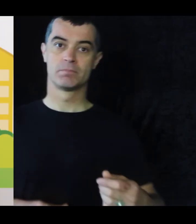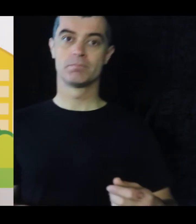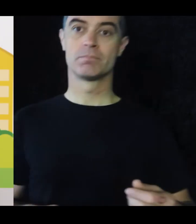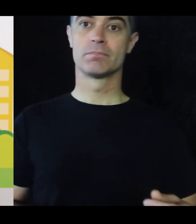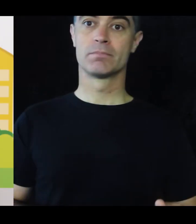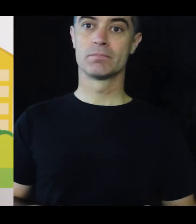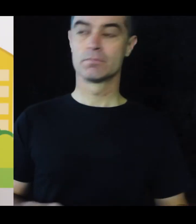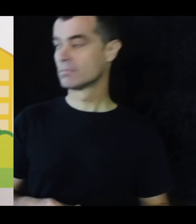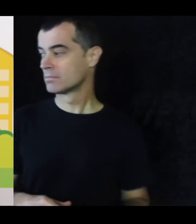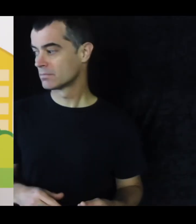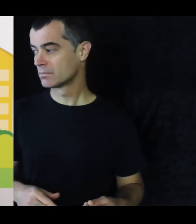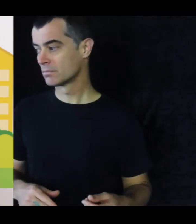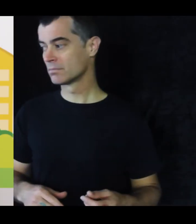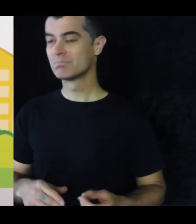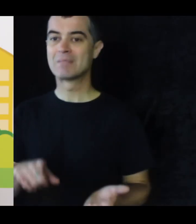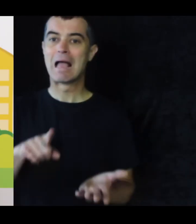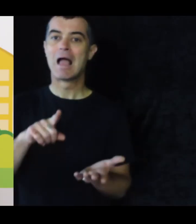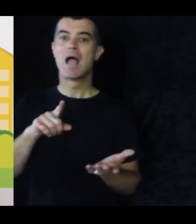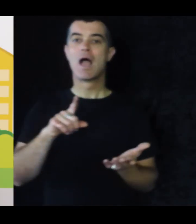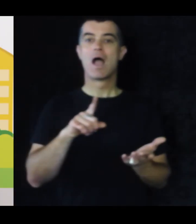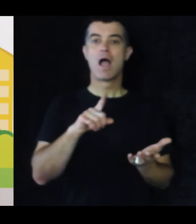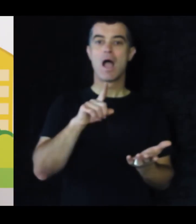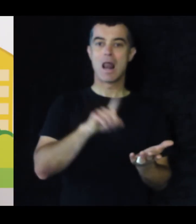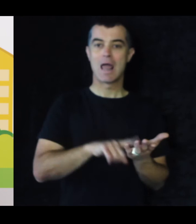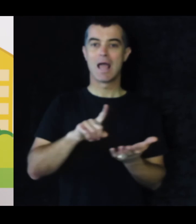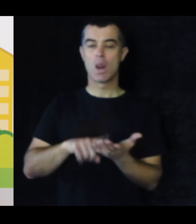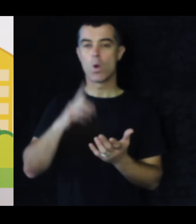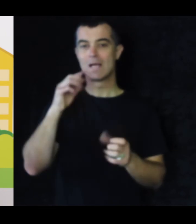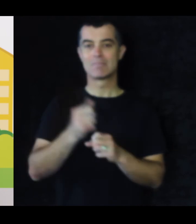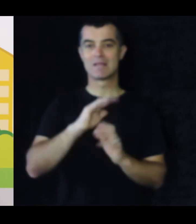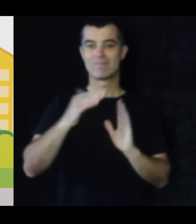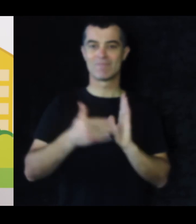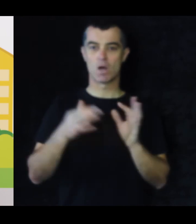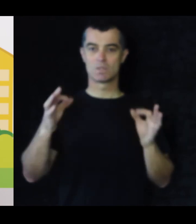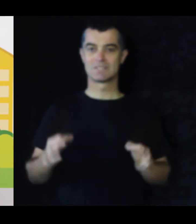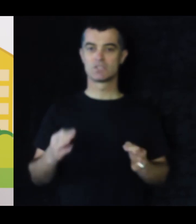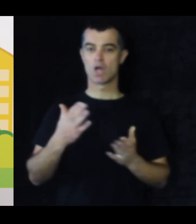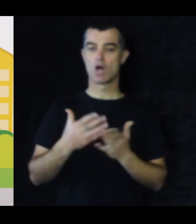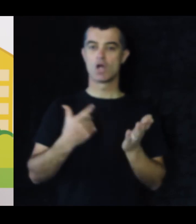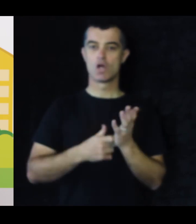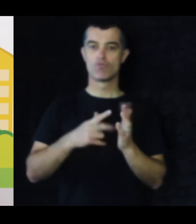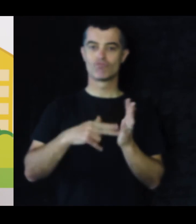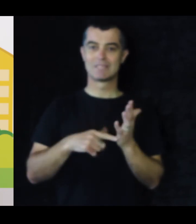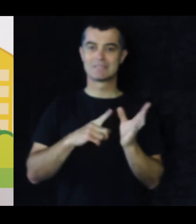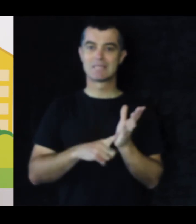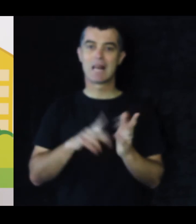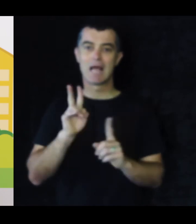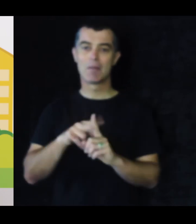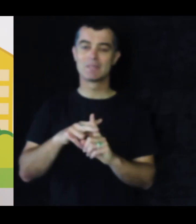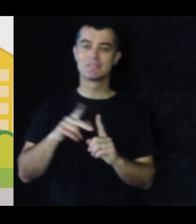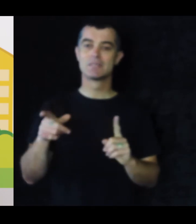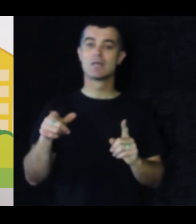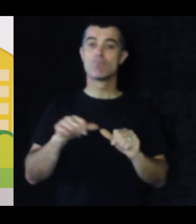The landlord always makes the final decision on rental applications. Property managers who